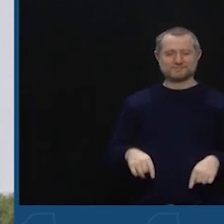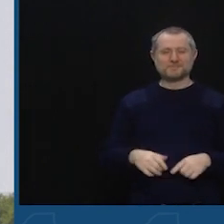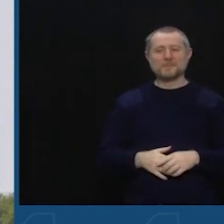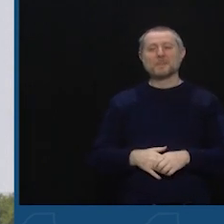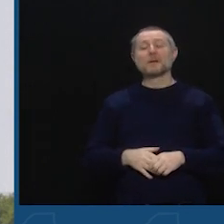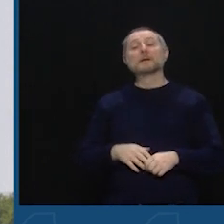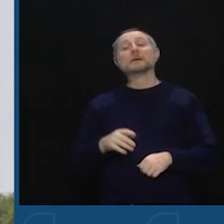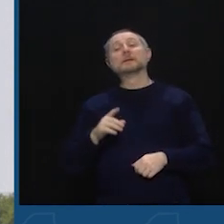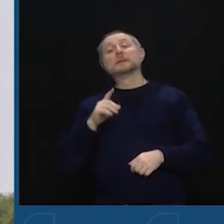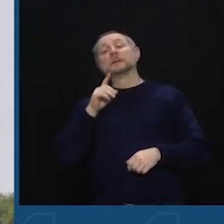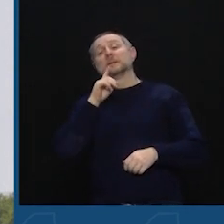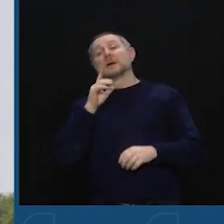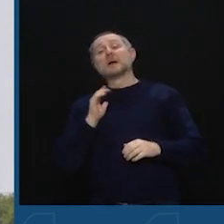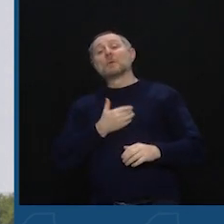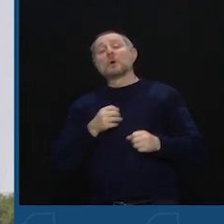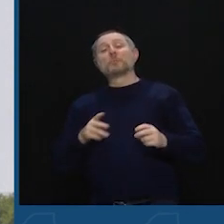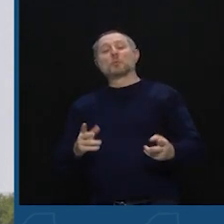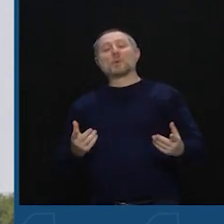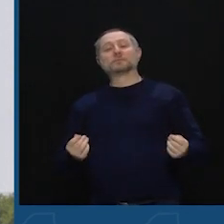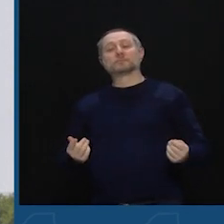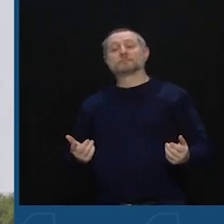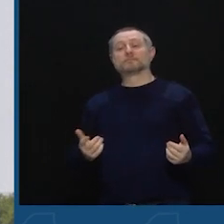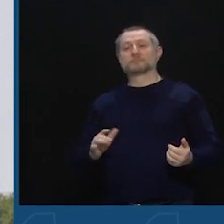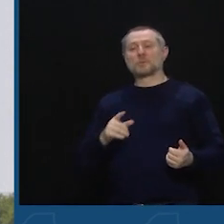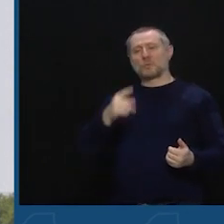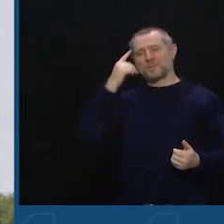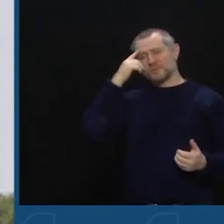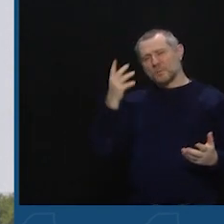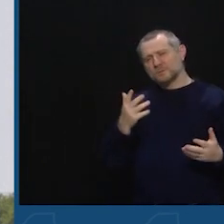us? Think about semiconductors.